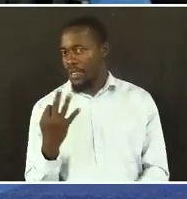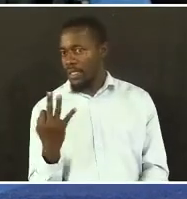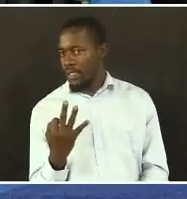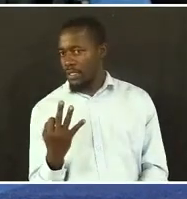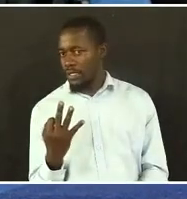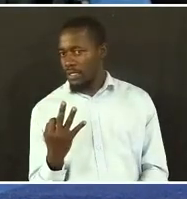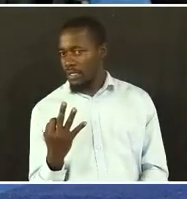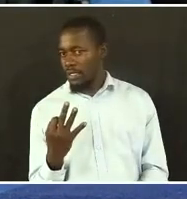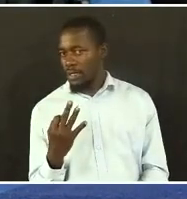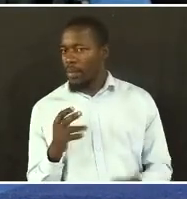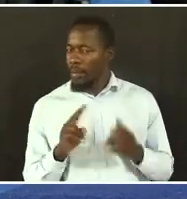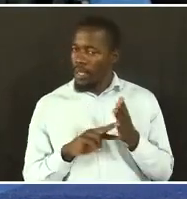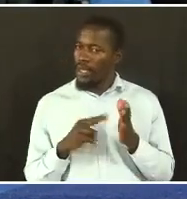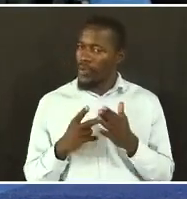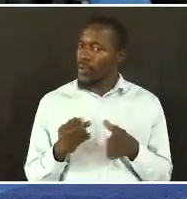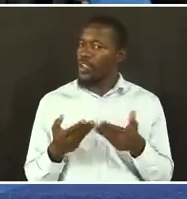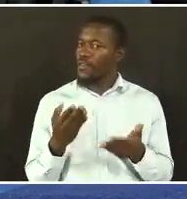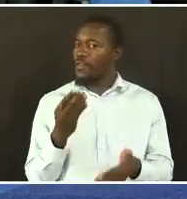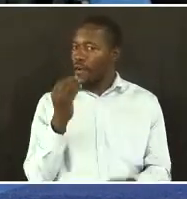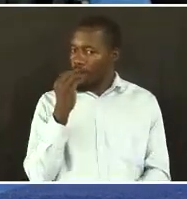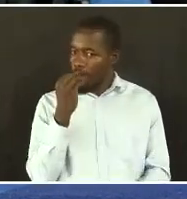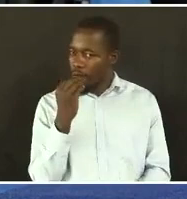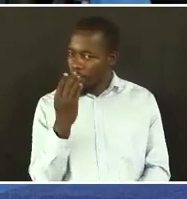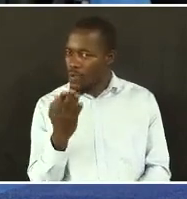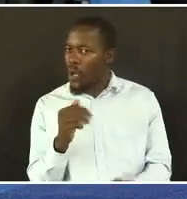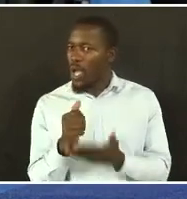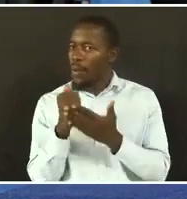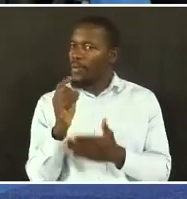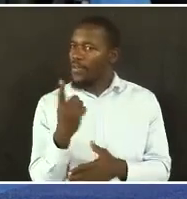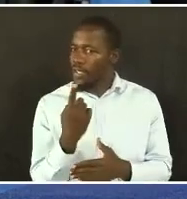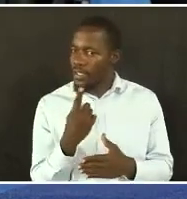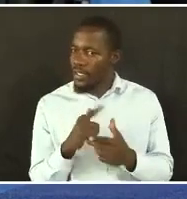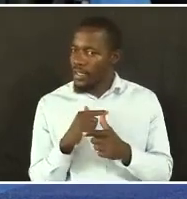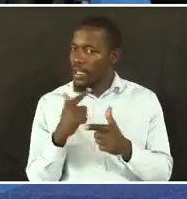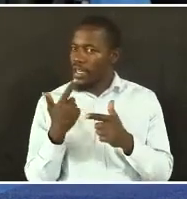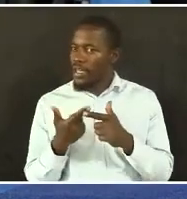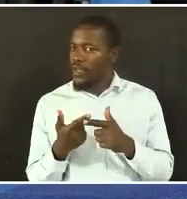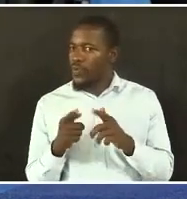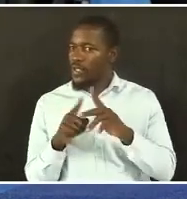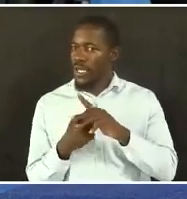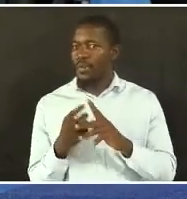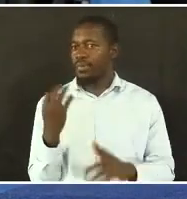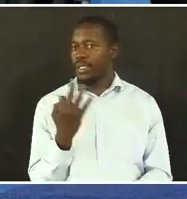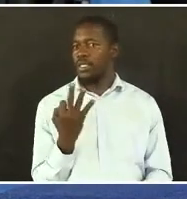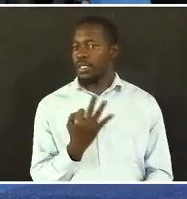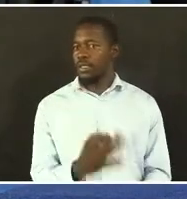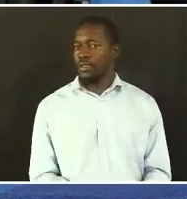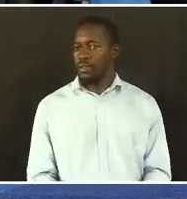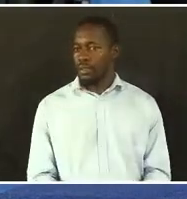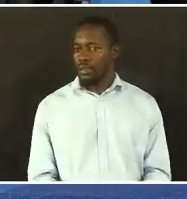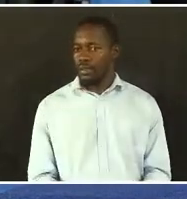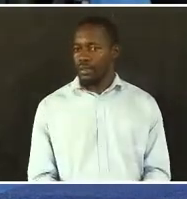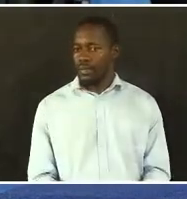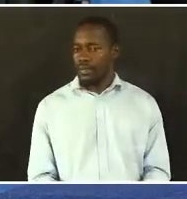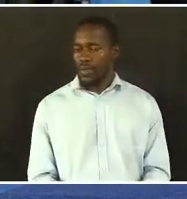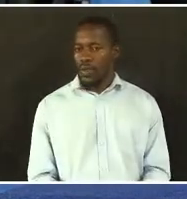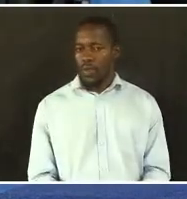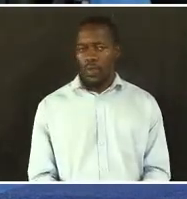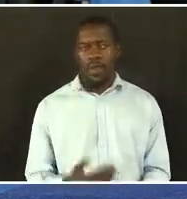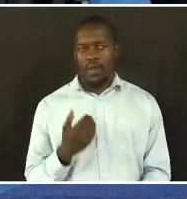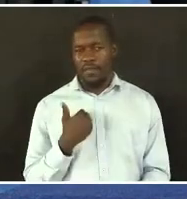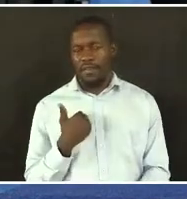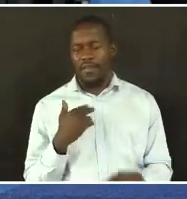for reference, but it's not about hospitals. It's about the sick, their caregivers, and